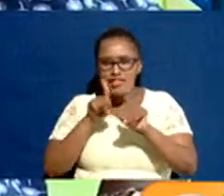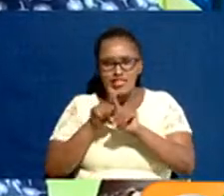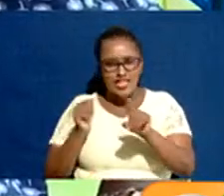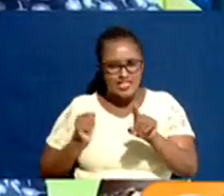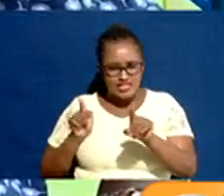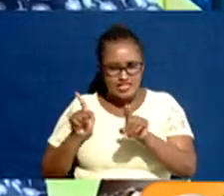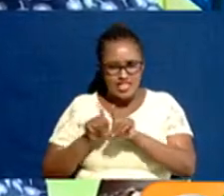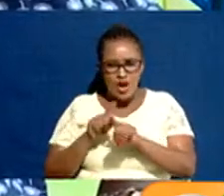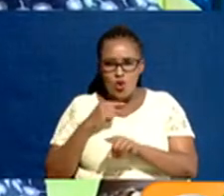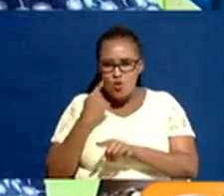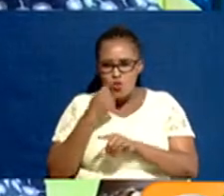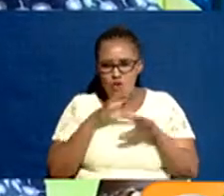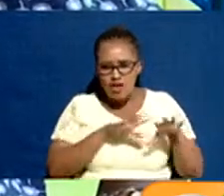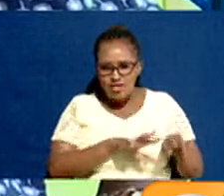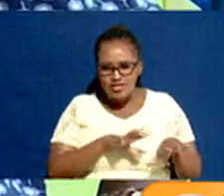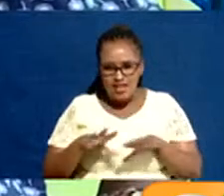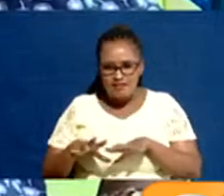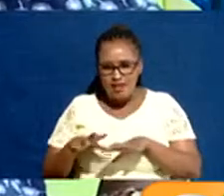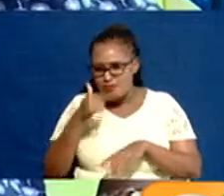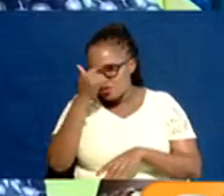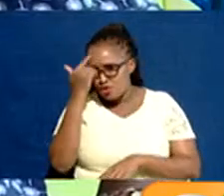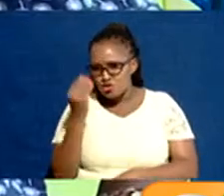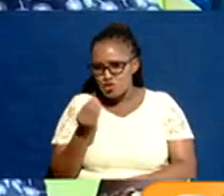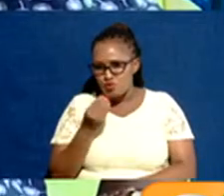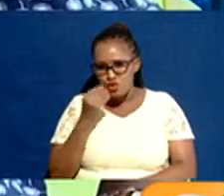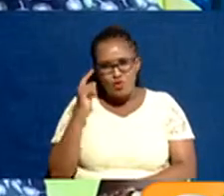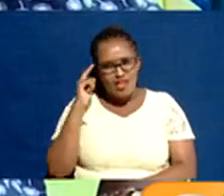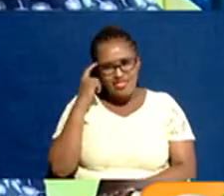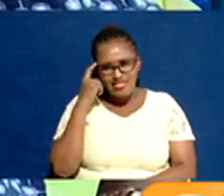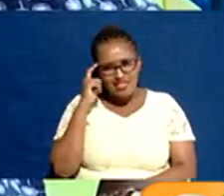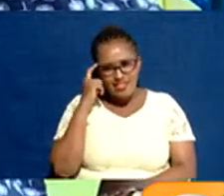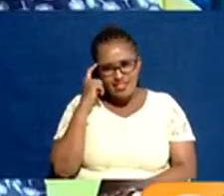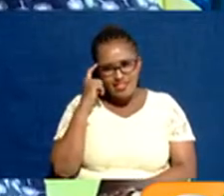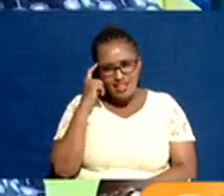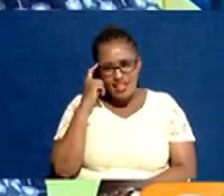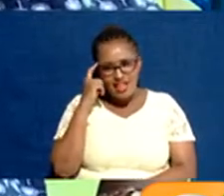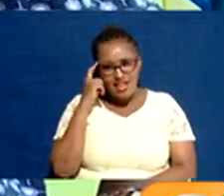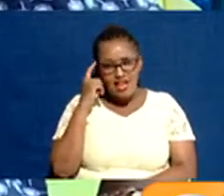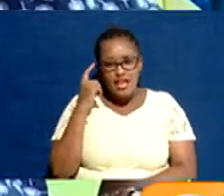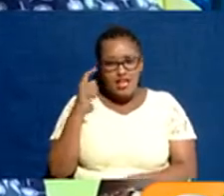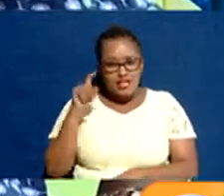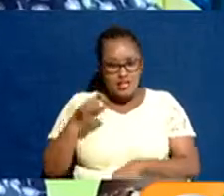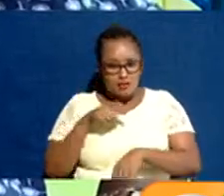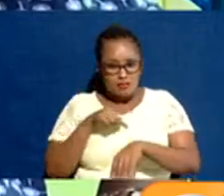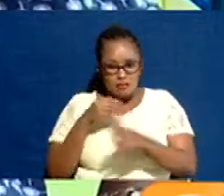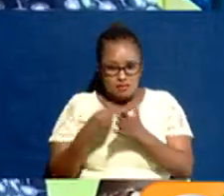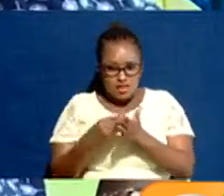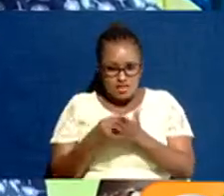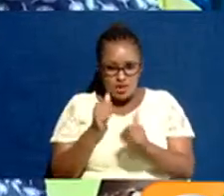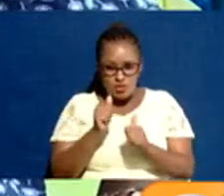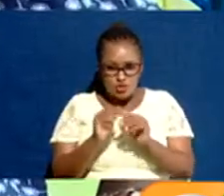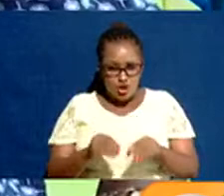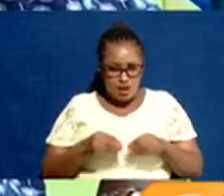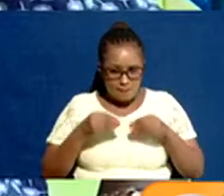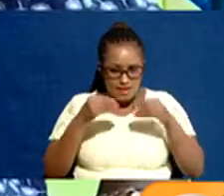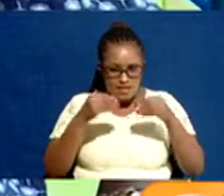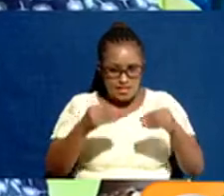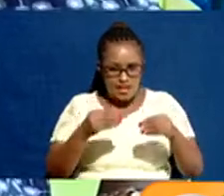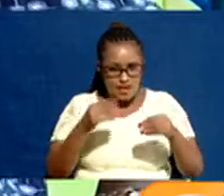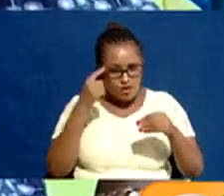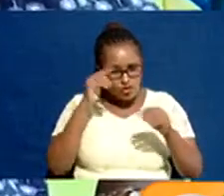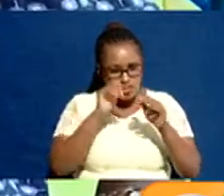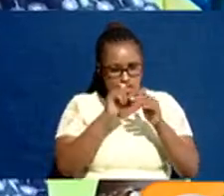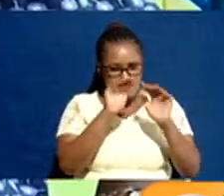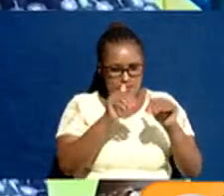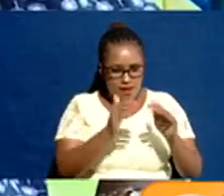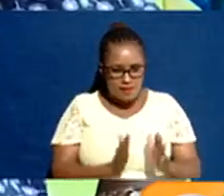are suffering, to consider at the current prices, which are very good by any standard for the farmer and